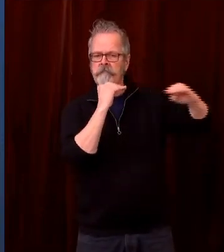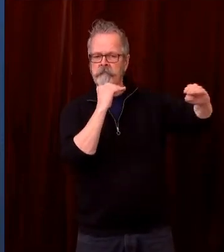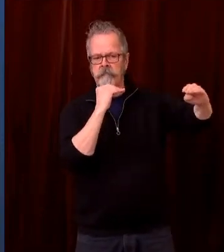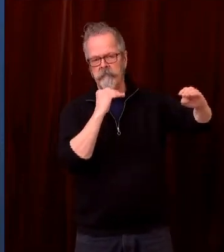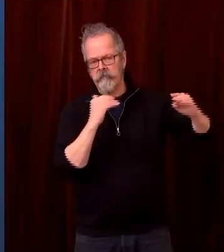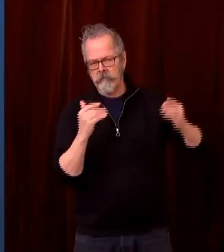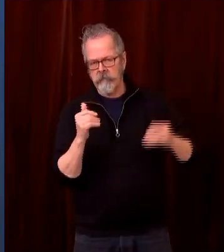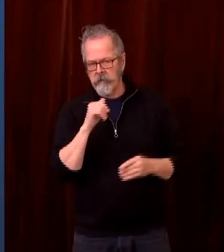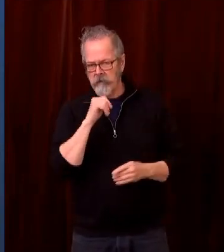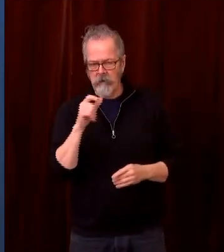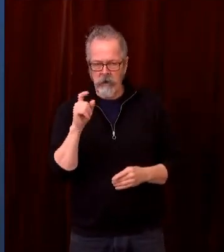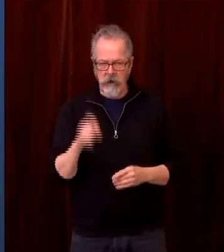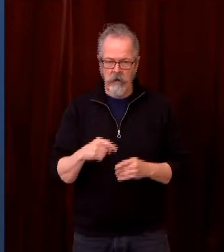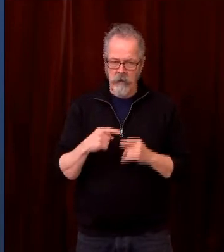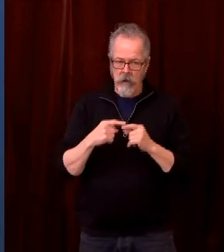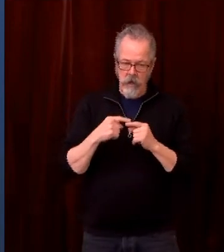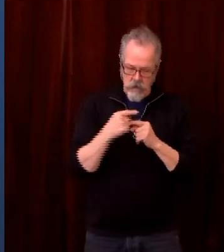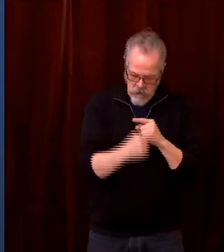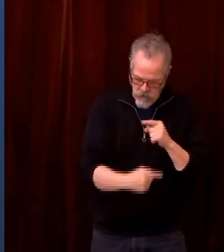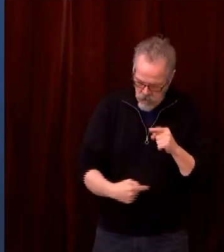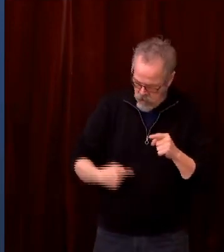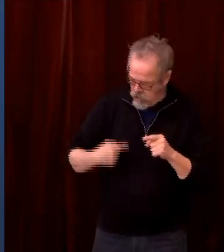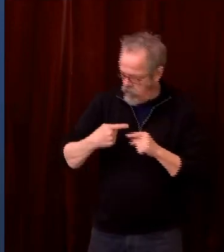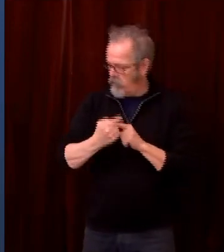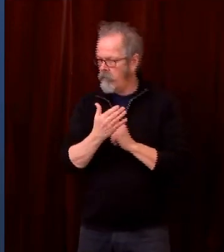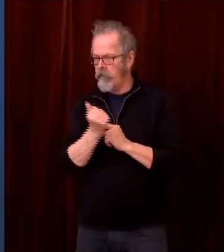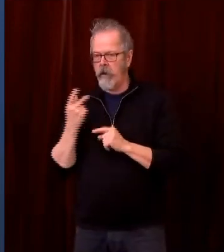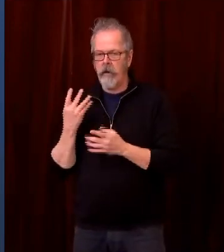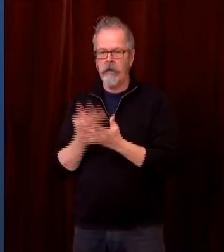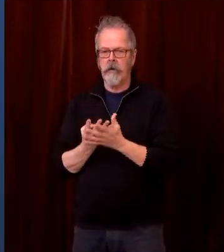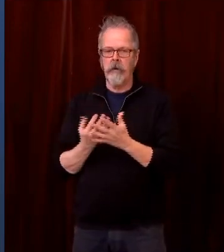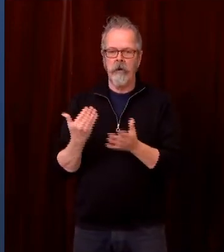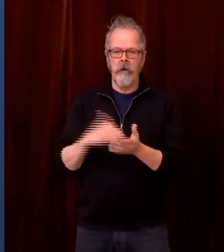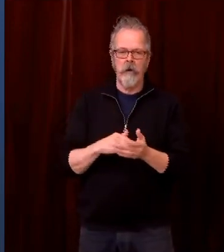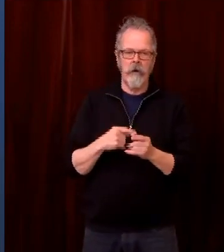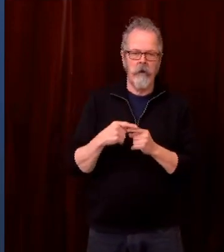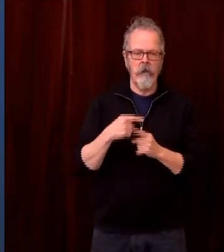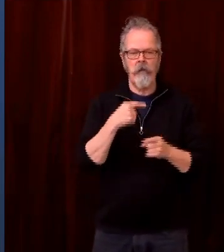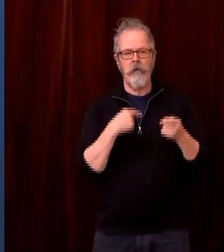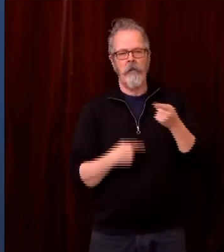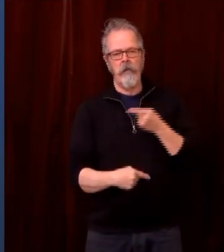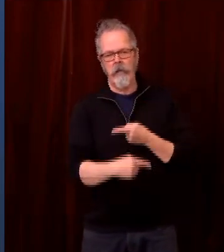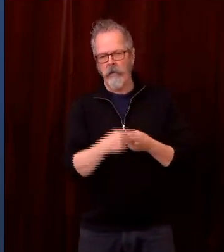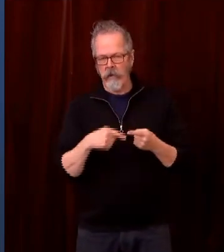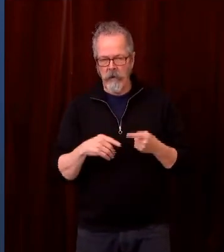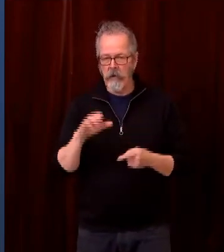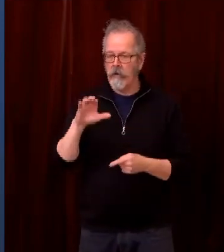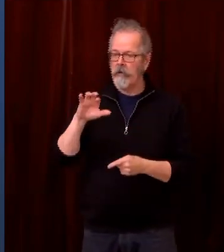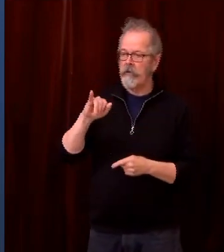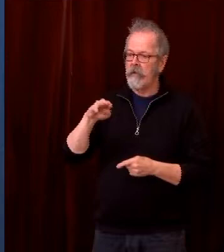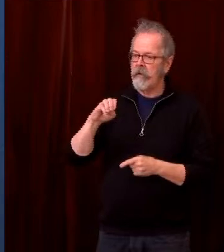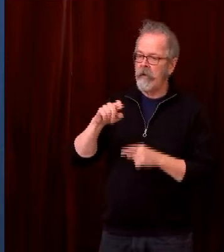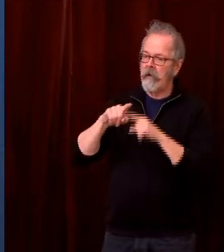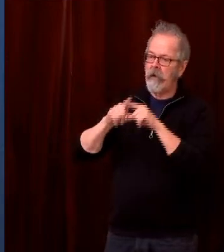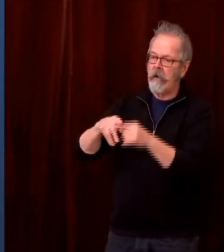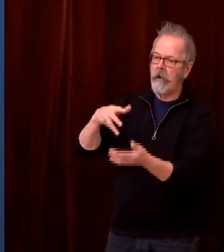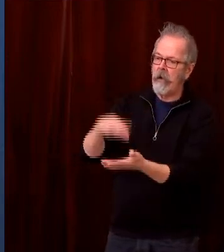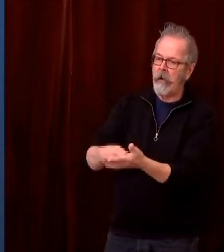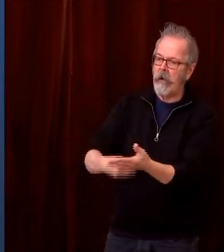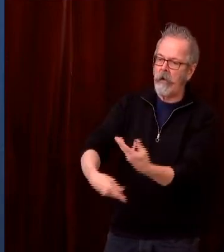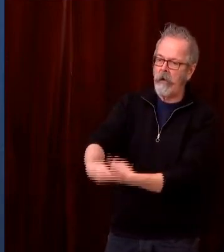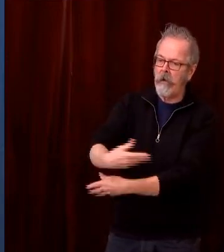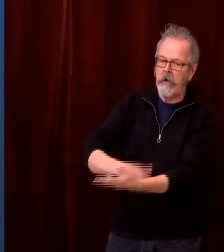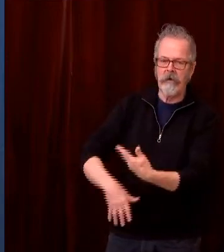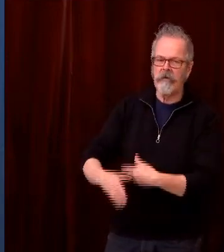for someone that can help us reduce crime by preparing people for release so they don't reoffend and we don't have the problem